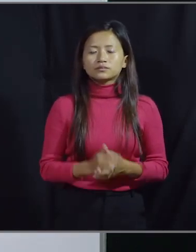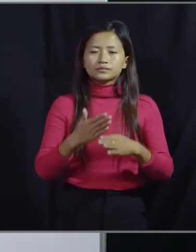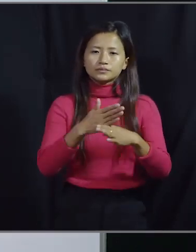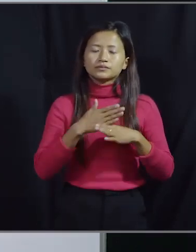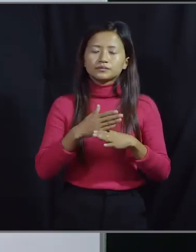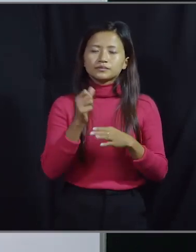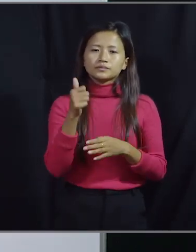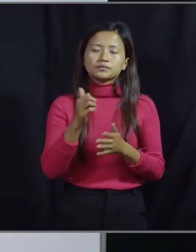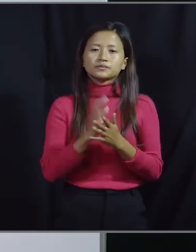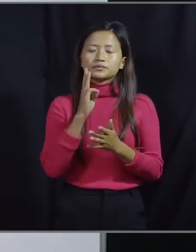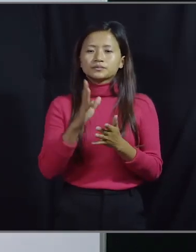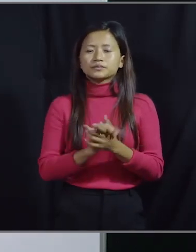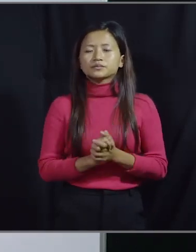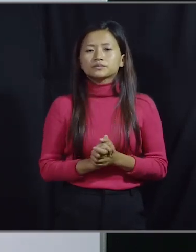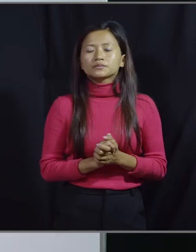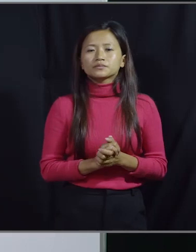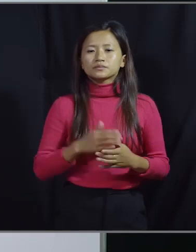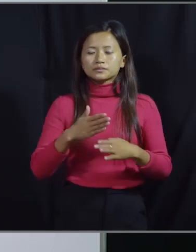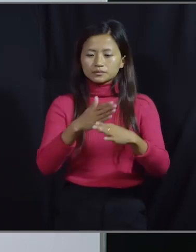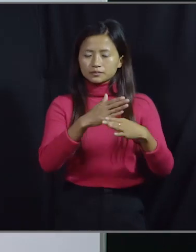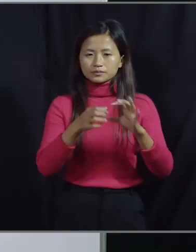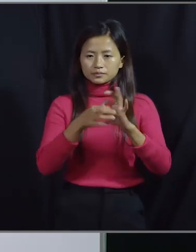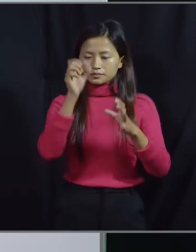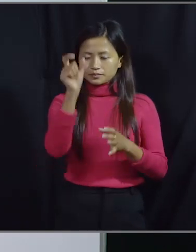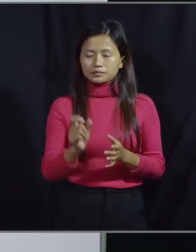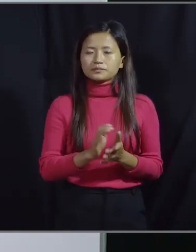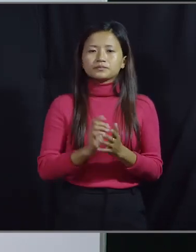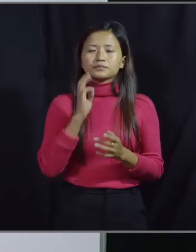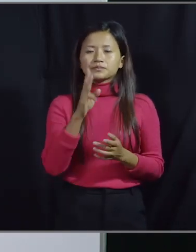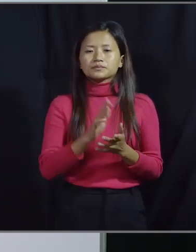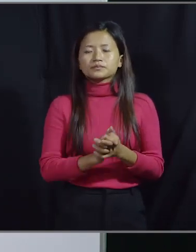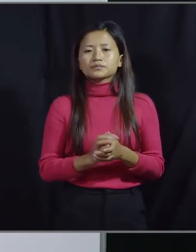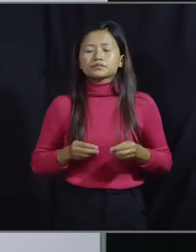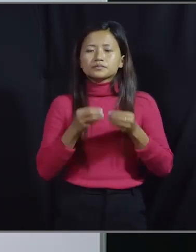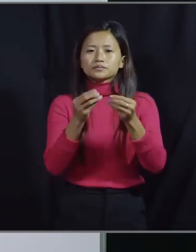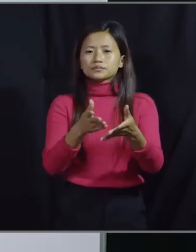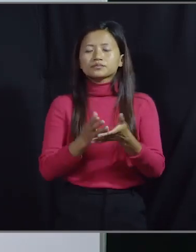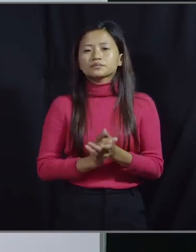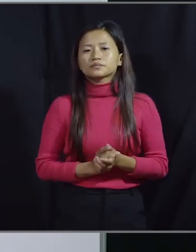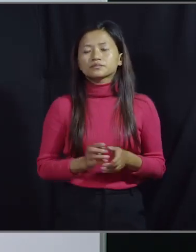sharing of goodwill to the partners will be given as